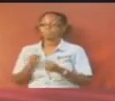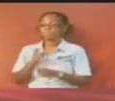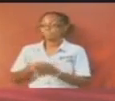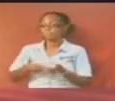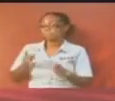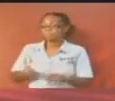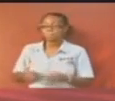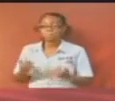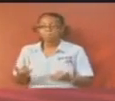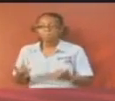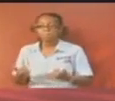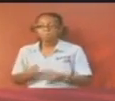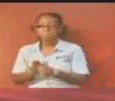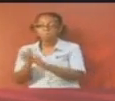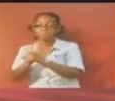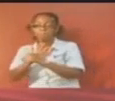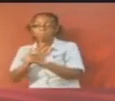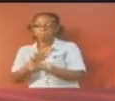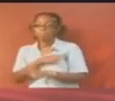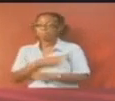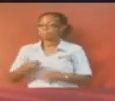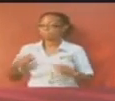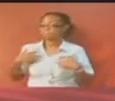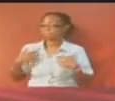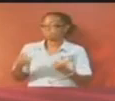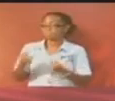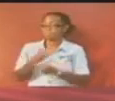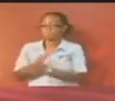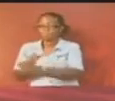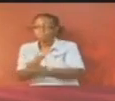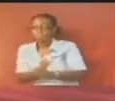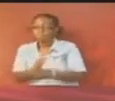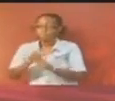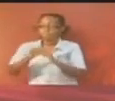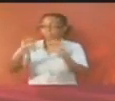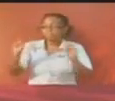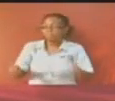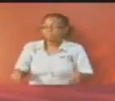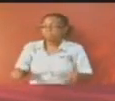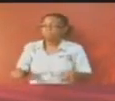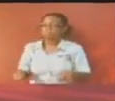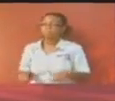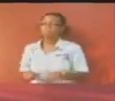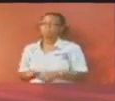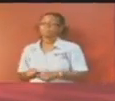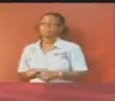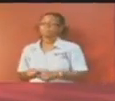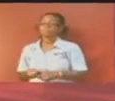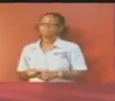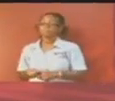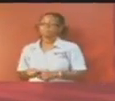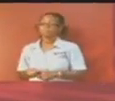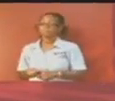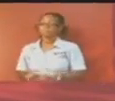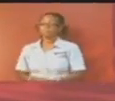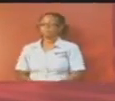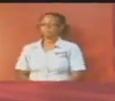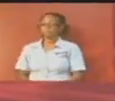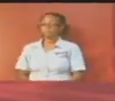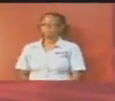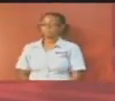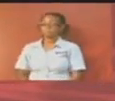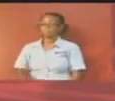system. This would involve the clinical update as per Media Release